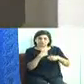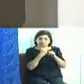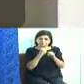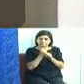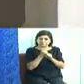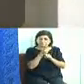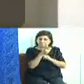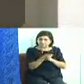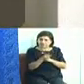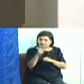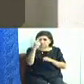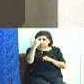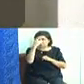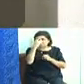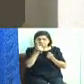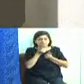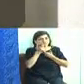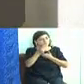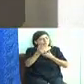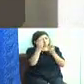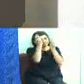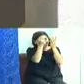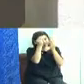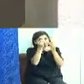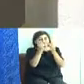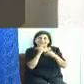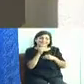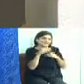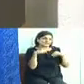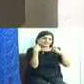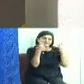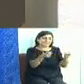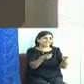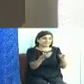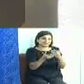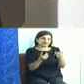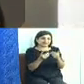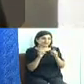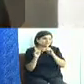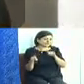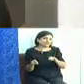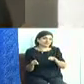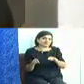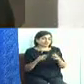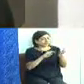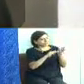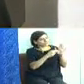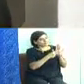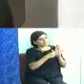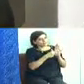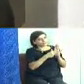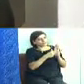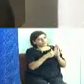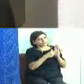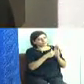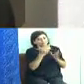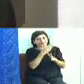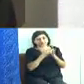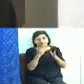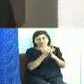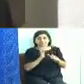of giving you all of the easy answers. A parable is intended to disturb